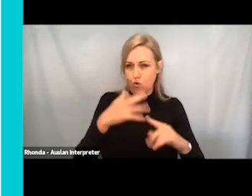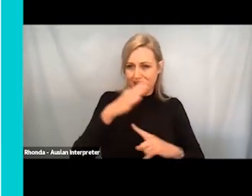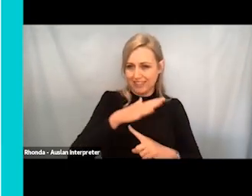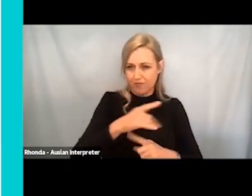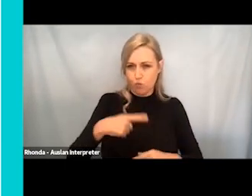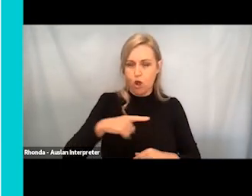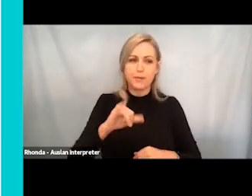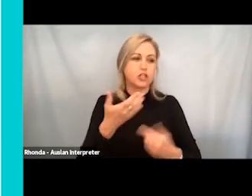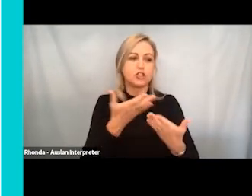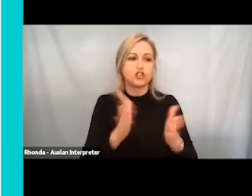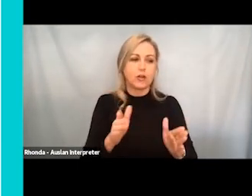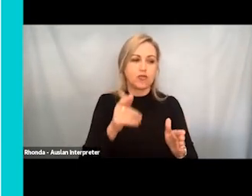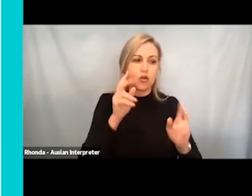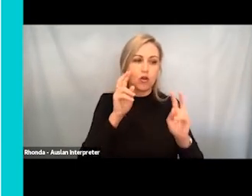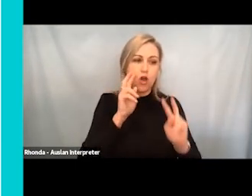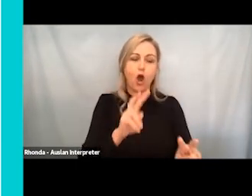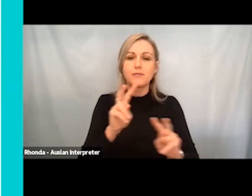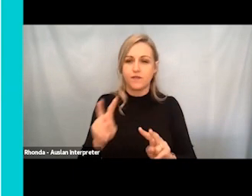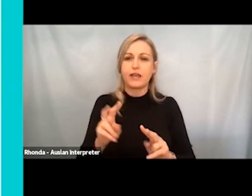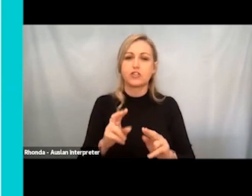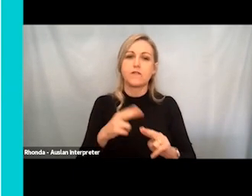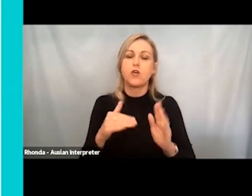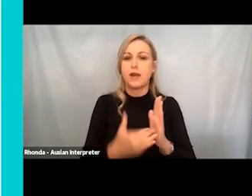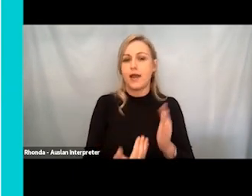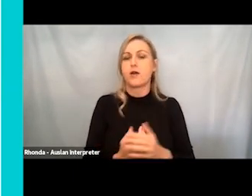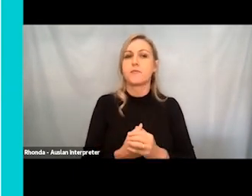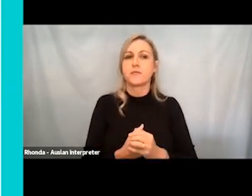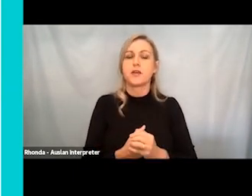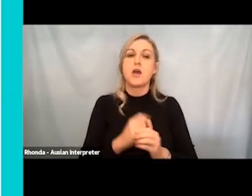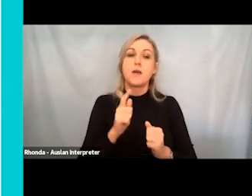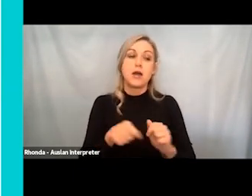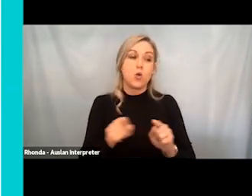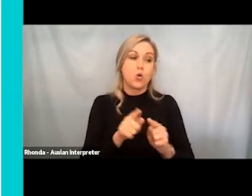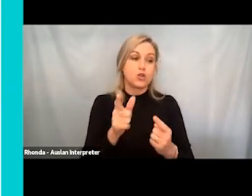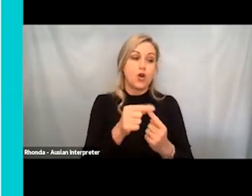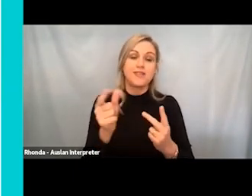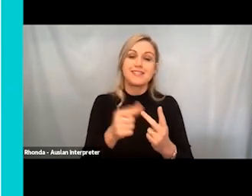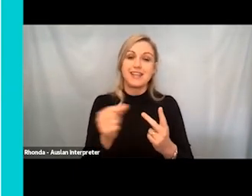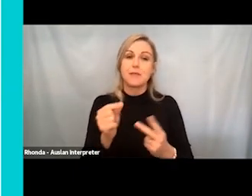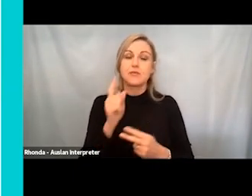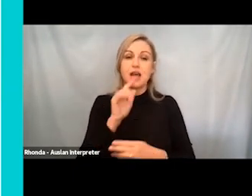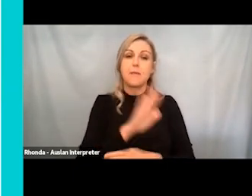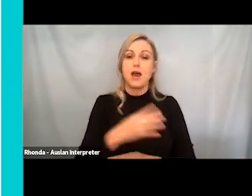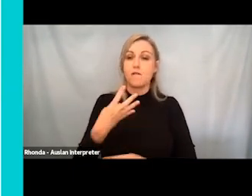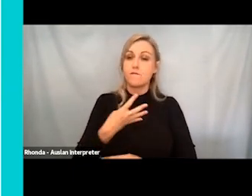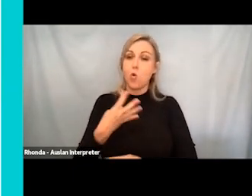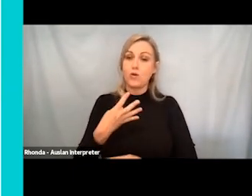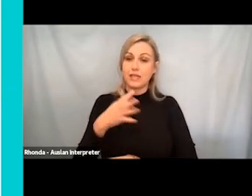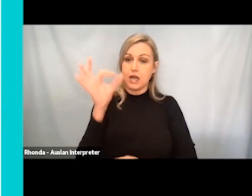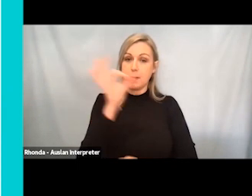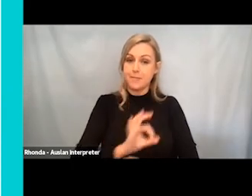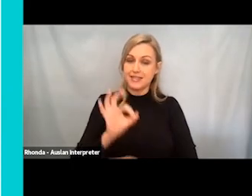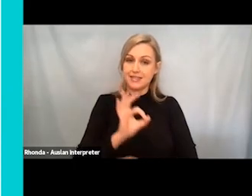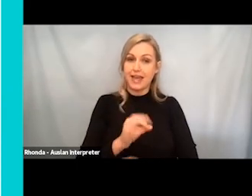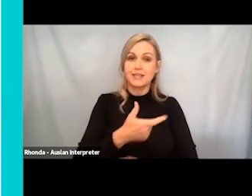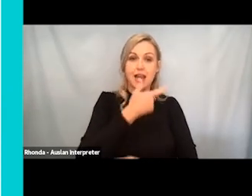general observation at this stage. And the sample also, we had around 14%